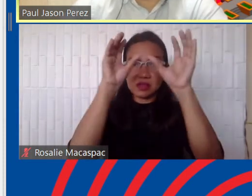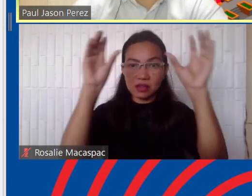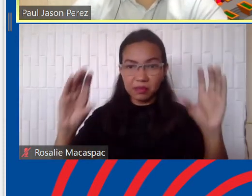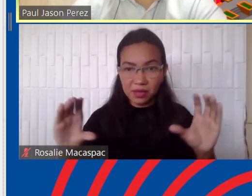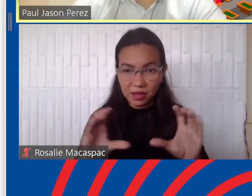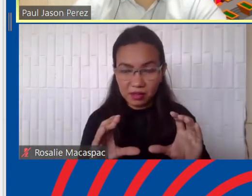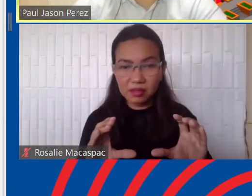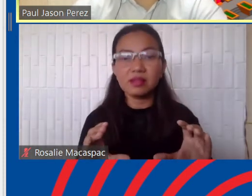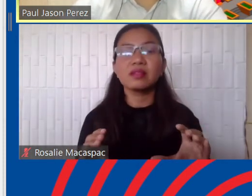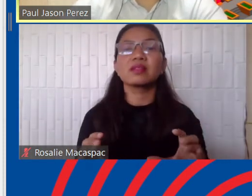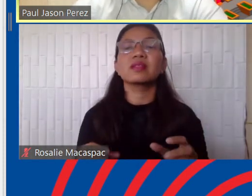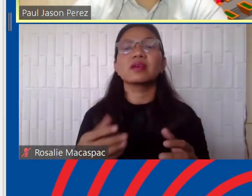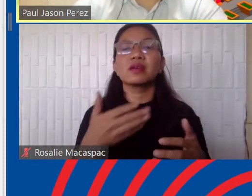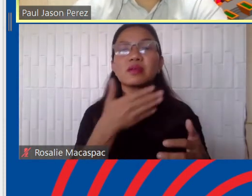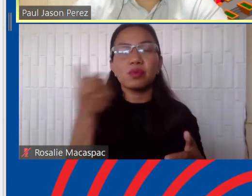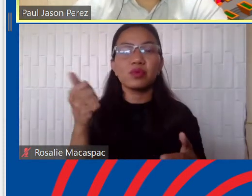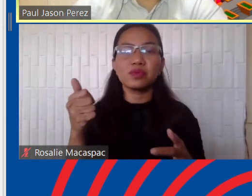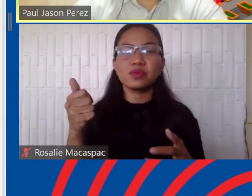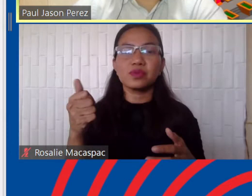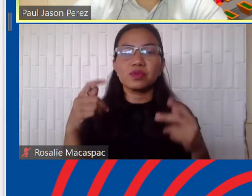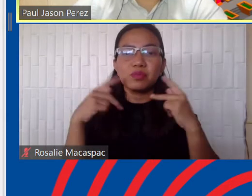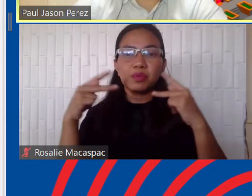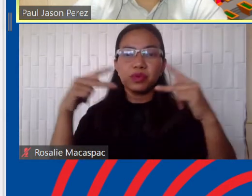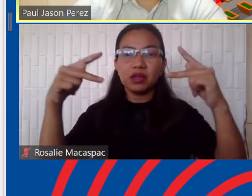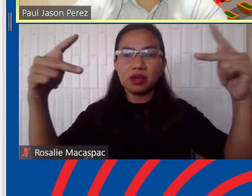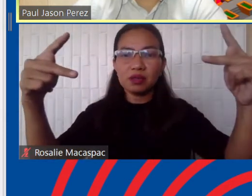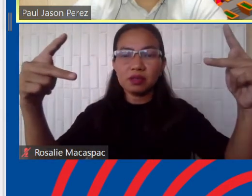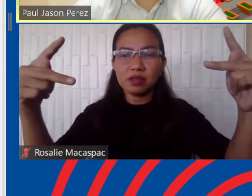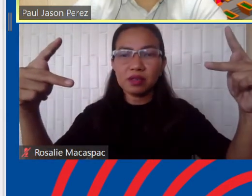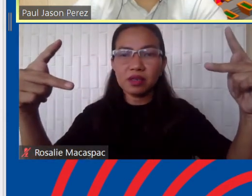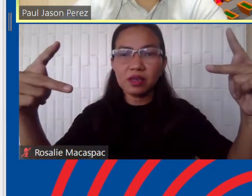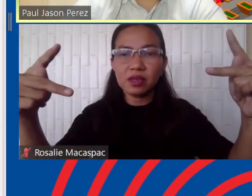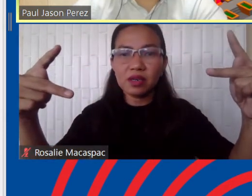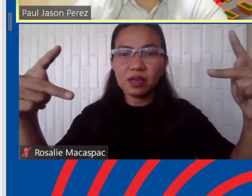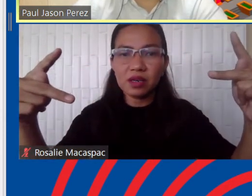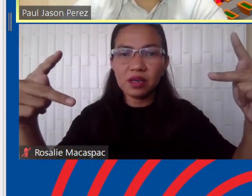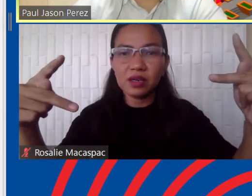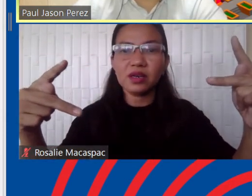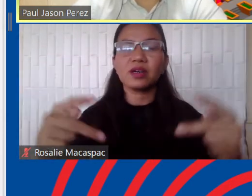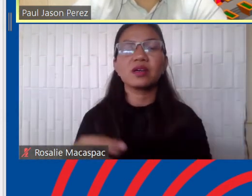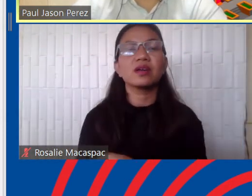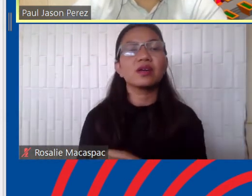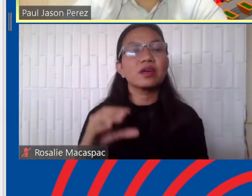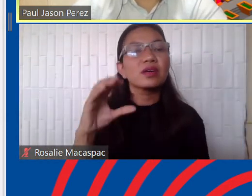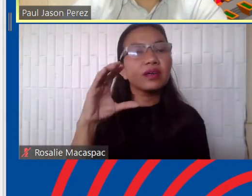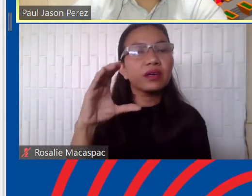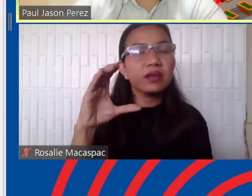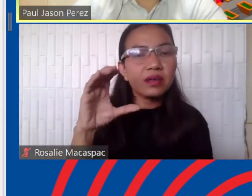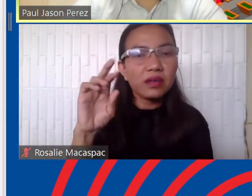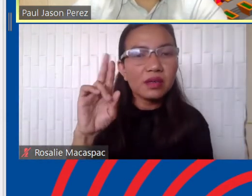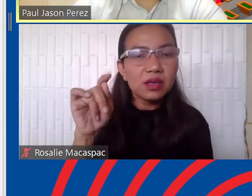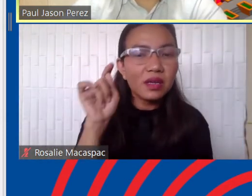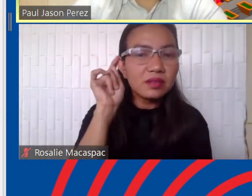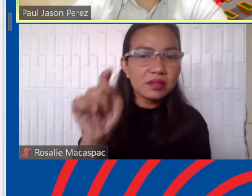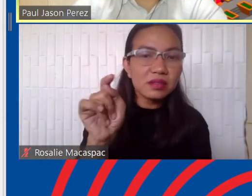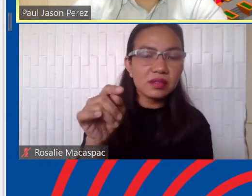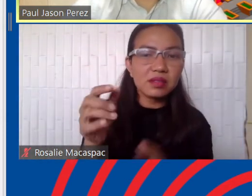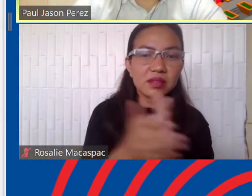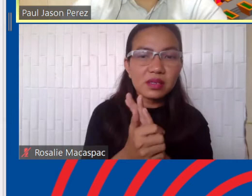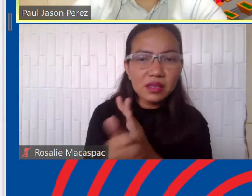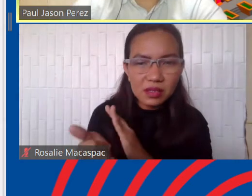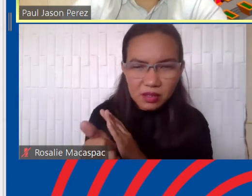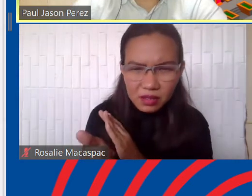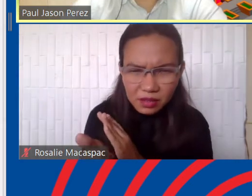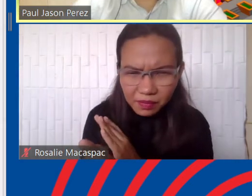most popular or the most common certification is the Core Trust Seal. So if I click on that one, there's a total